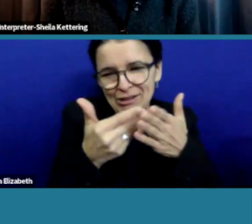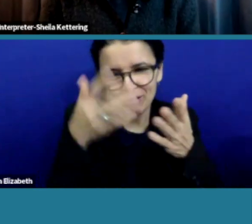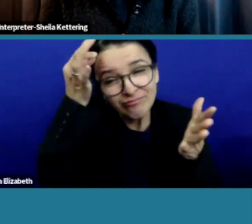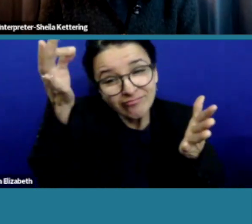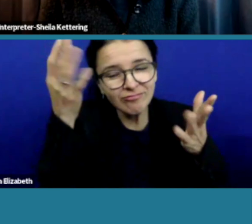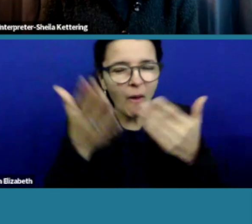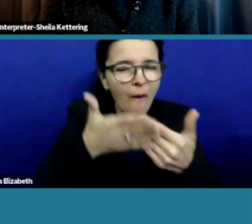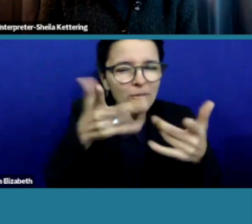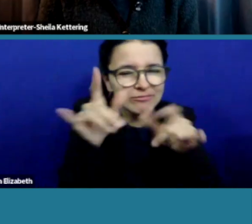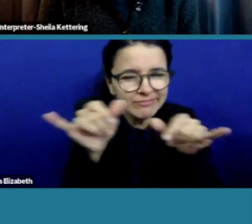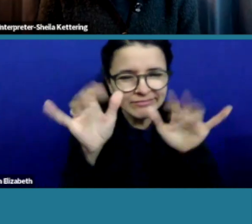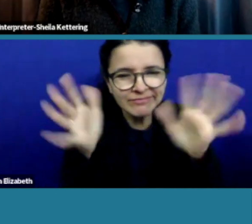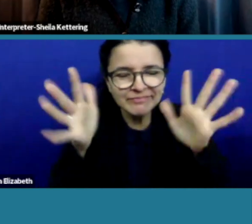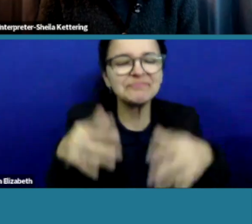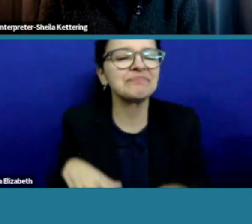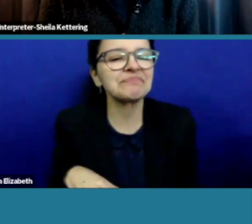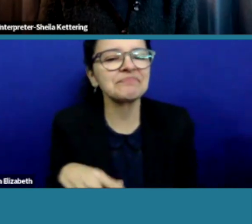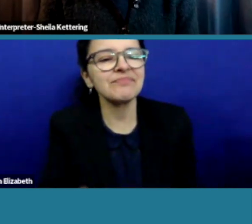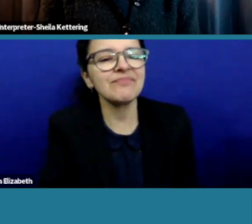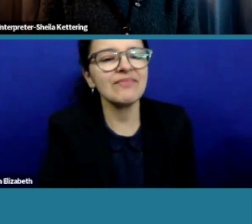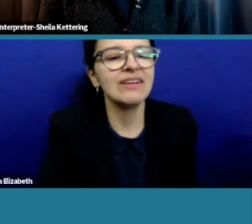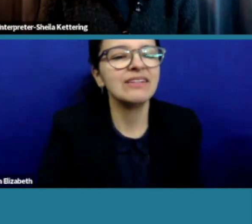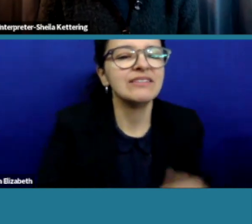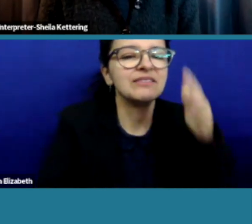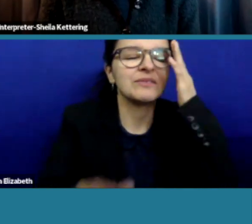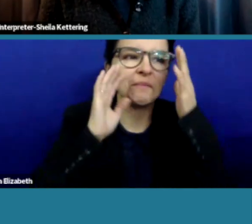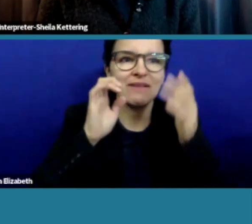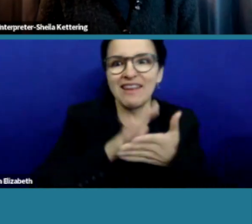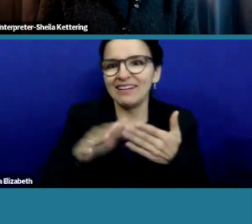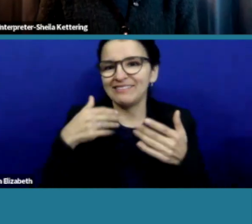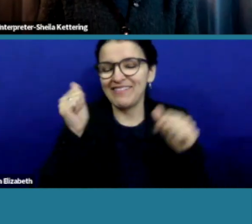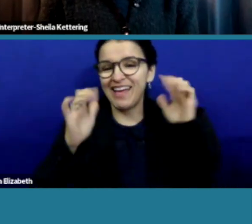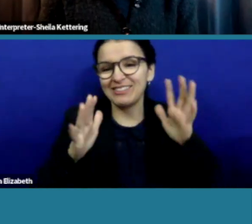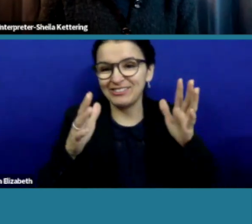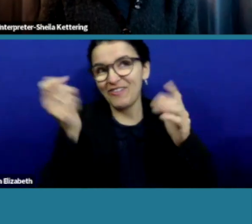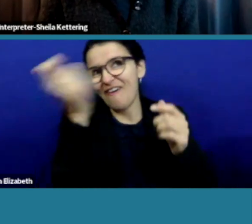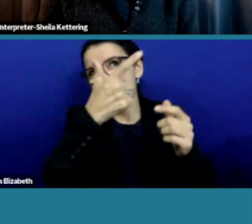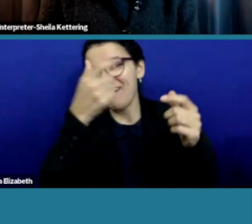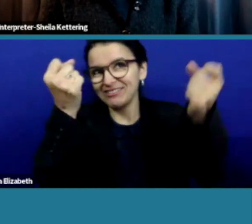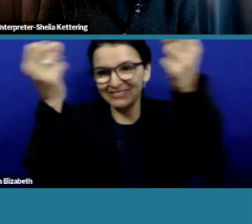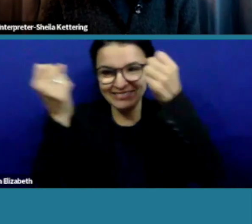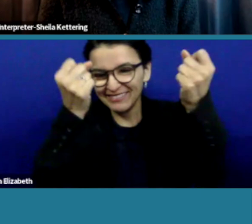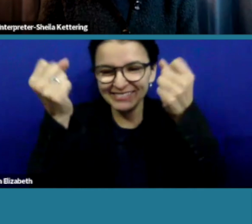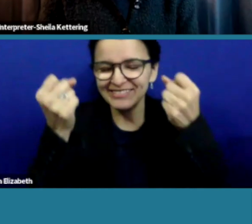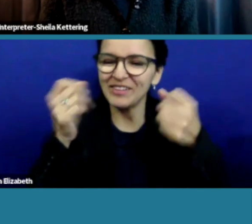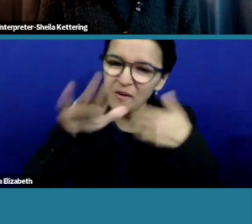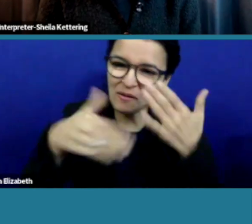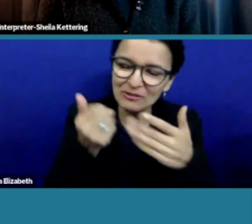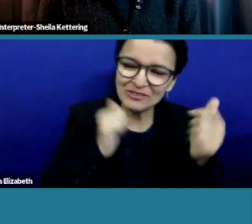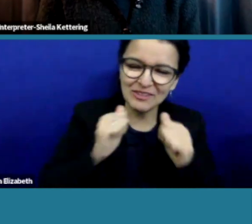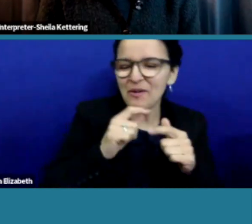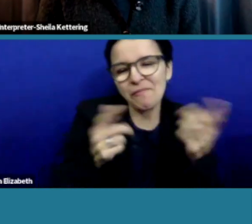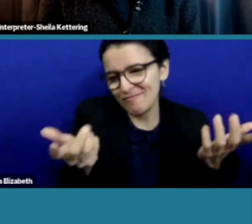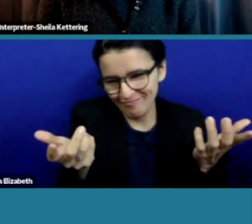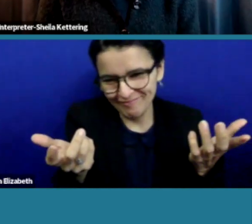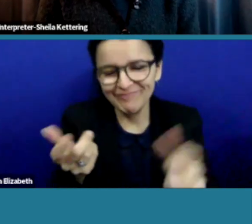to. That's our goal. You know, we want that experience to be equal, and eventually we'll get there.